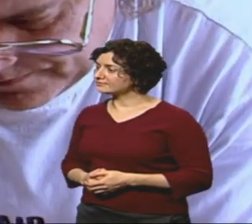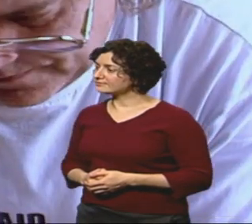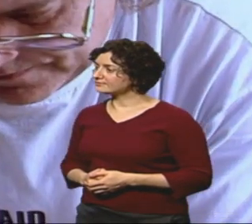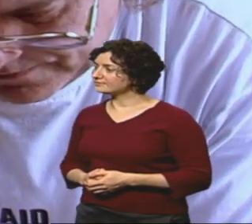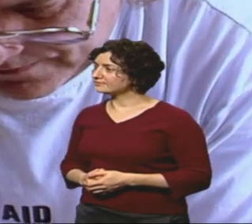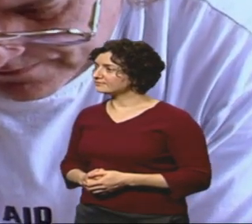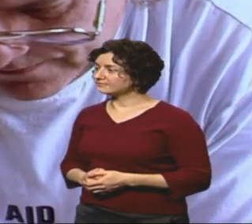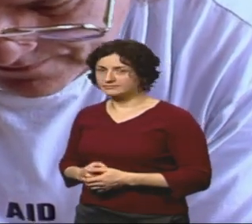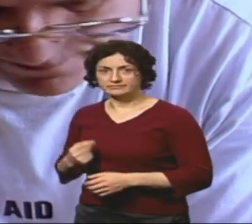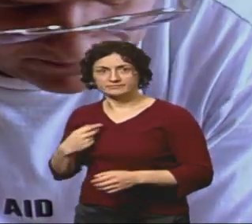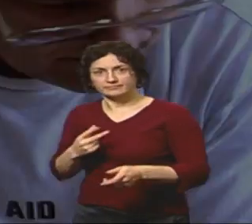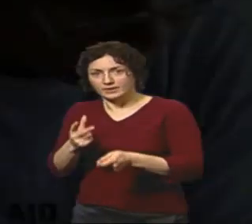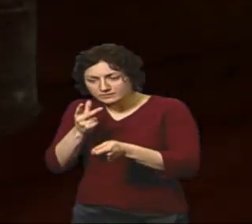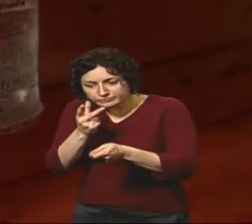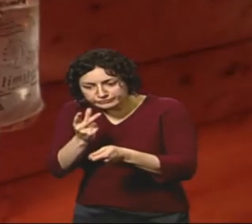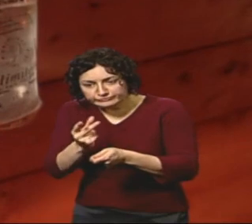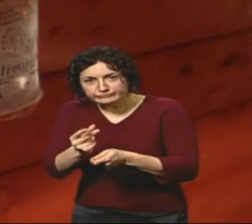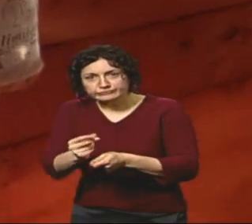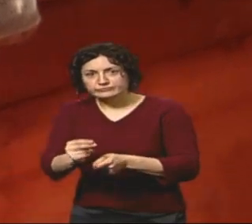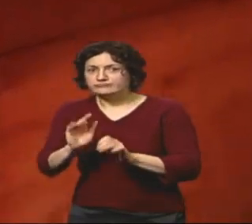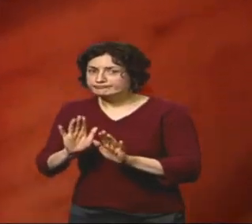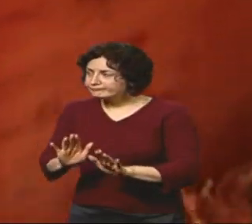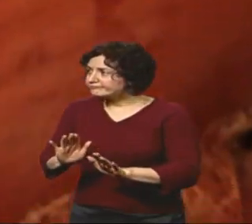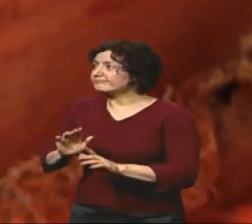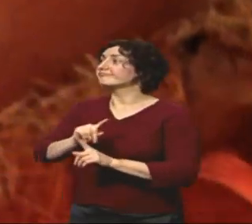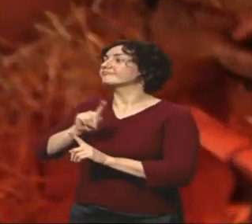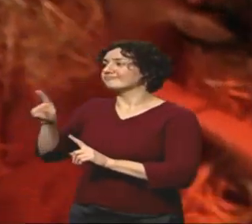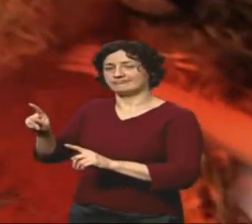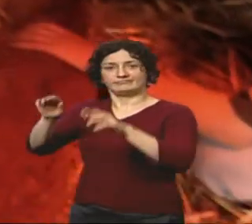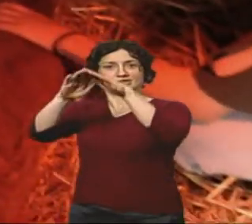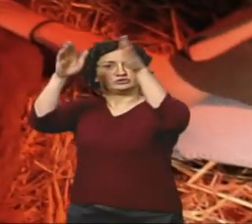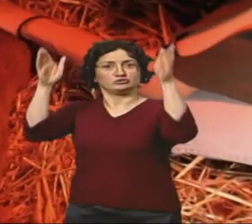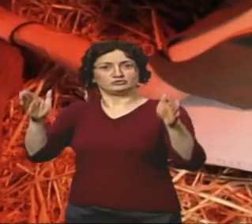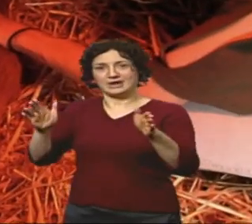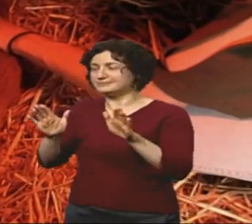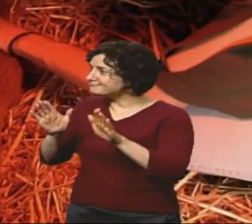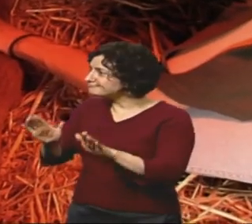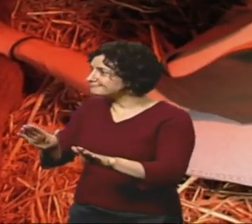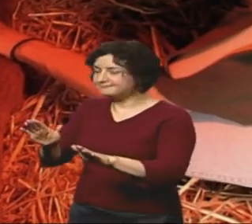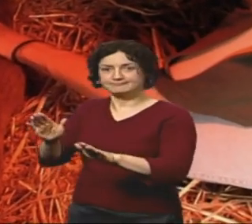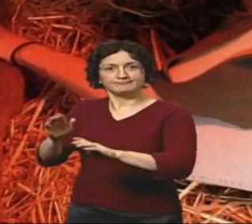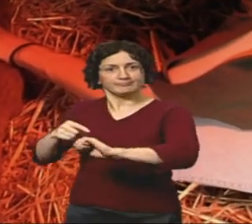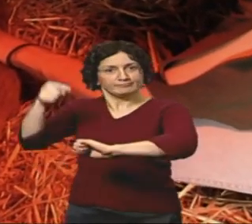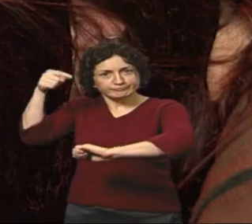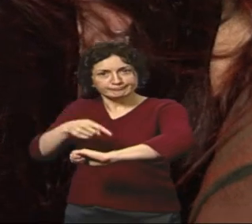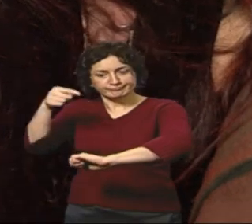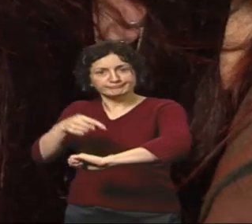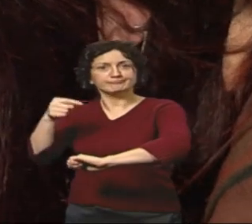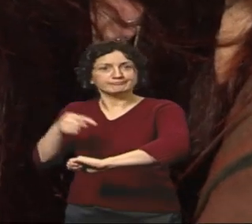To avoid any further stress for him, we took him to one of our deer sheds and inserted a drip under the skin, as we could not raise a